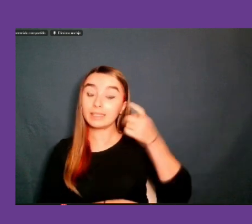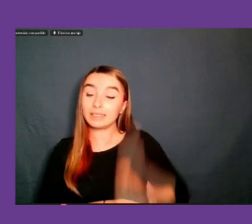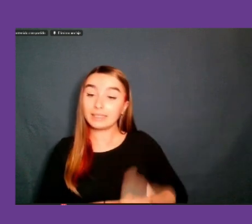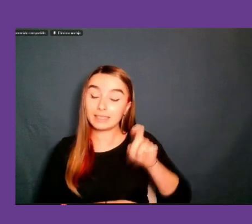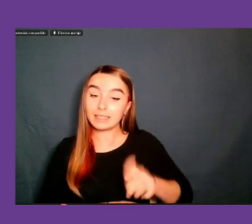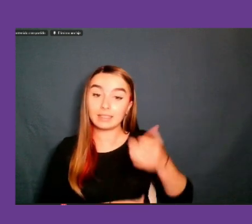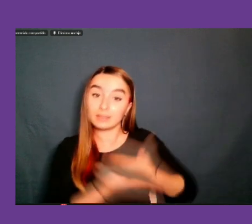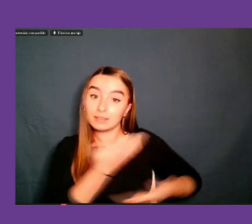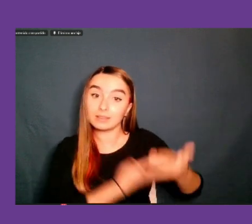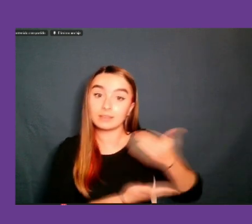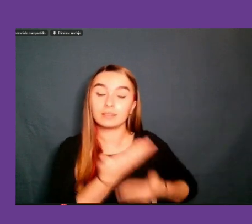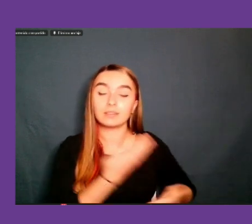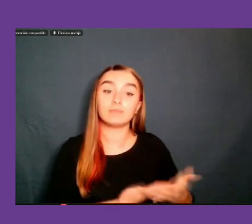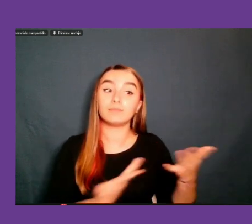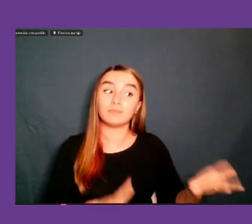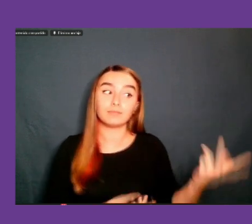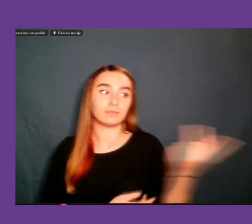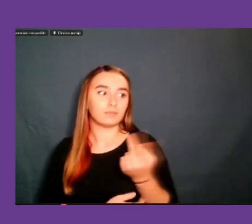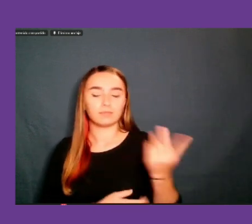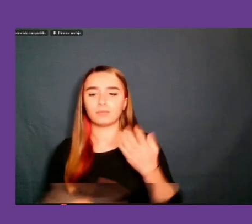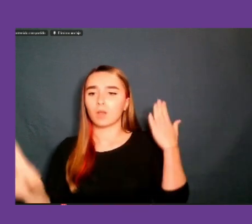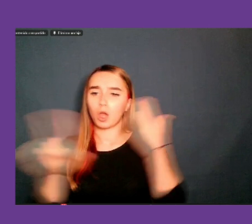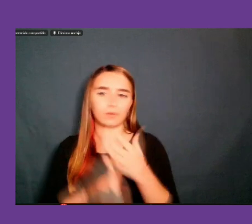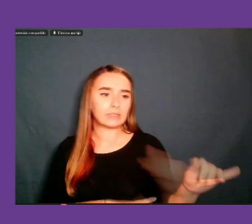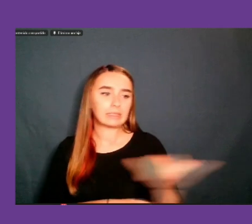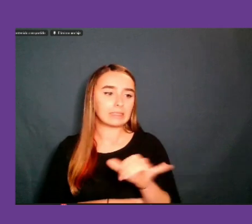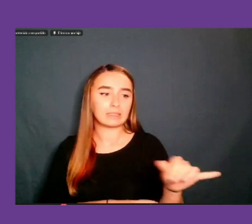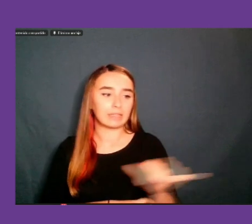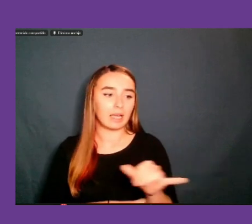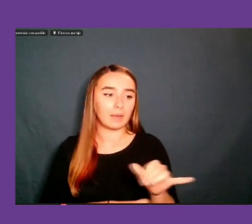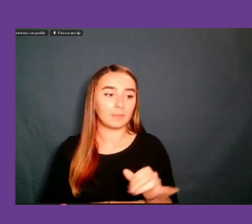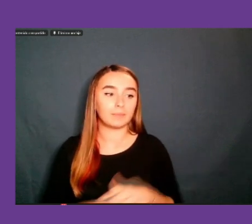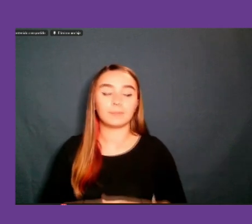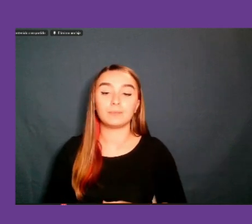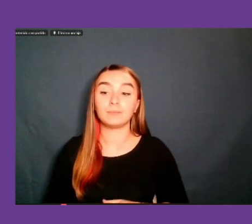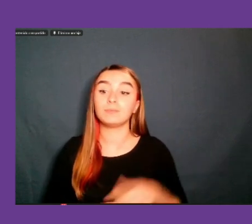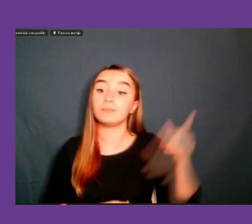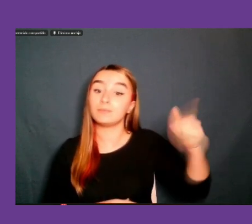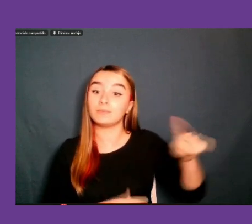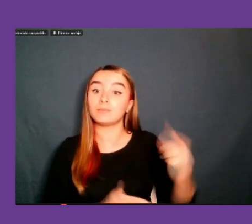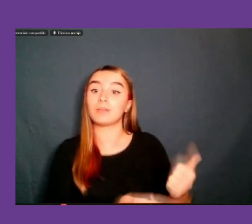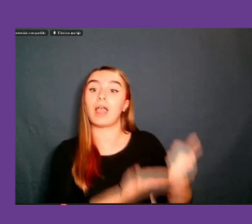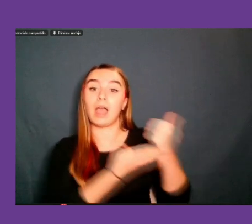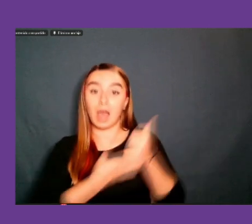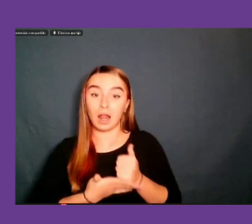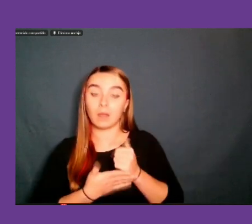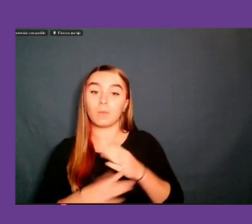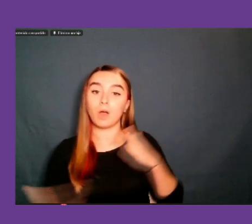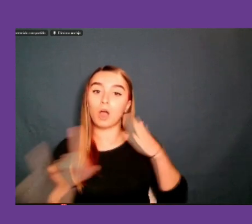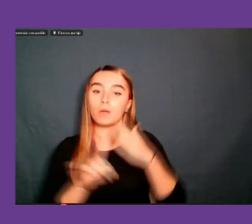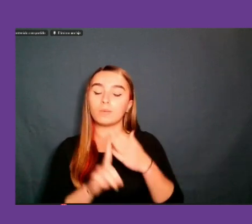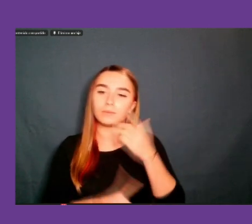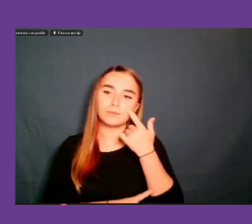that are sharing our costs and are like-minded, and can actually help us to identify how we